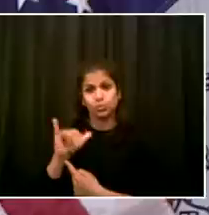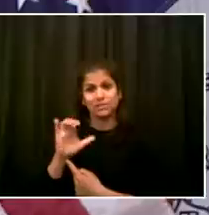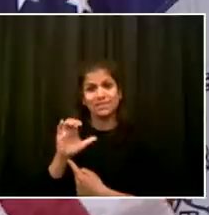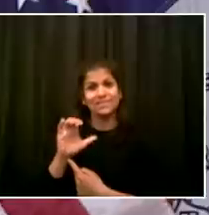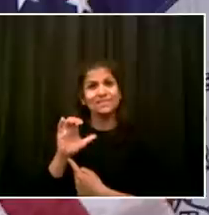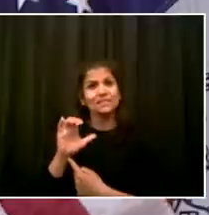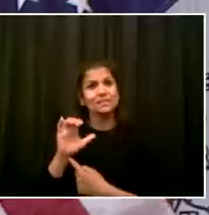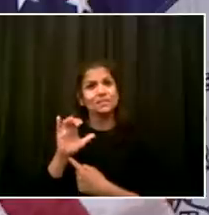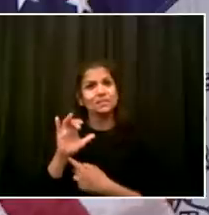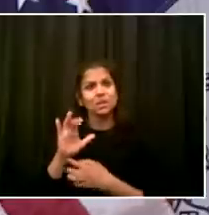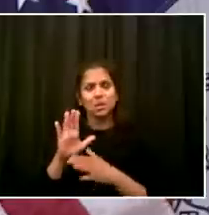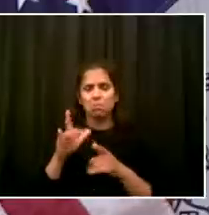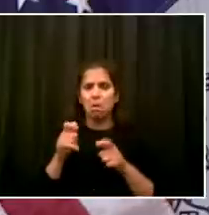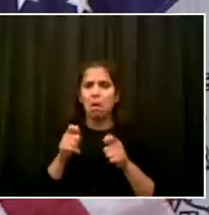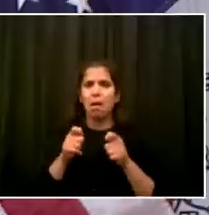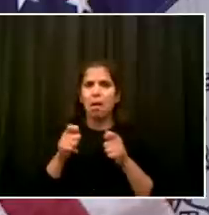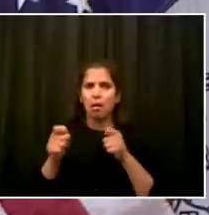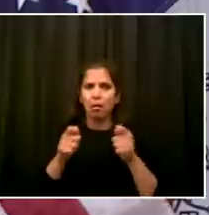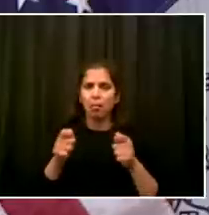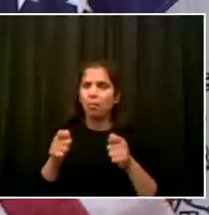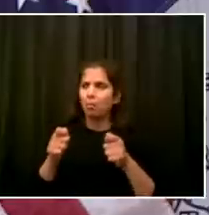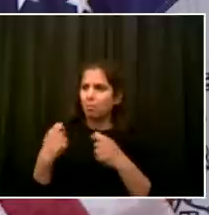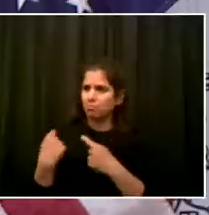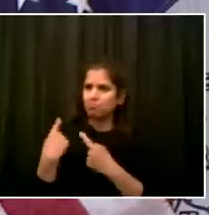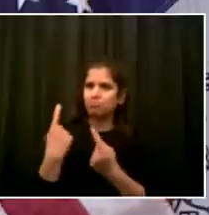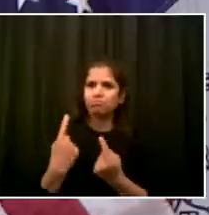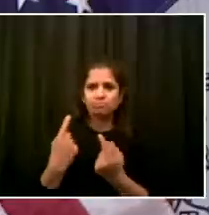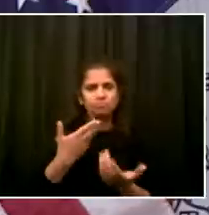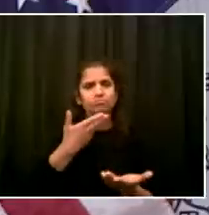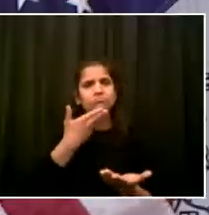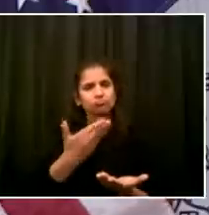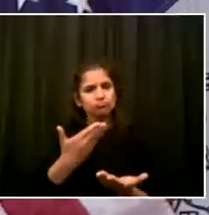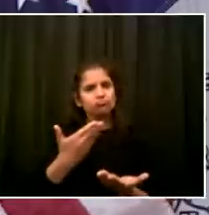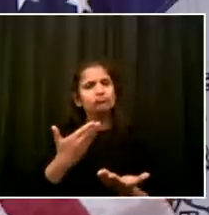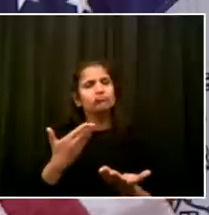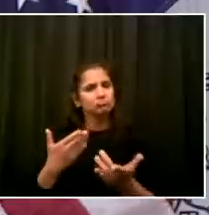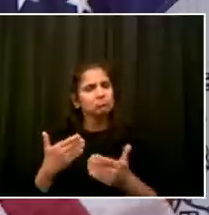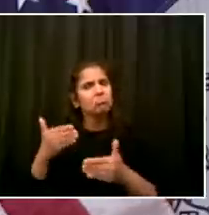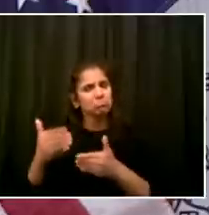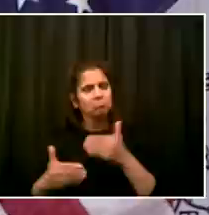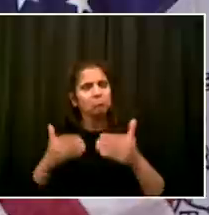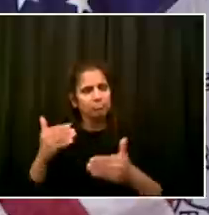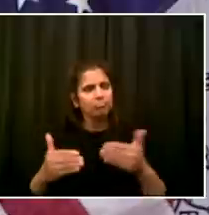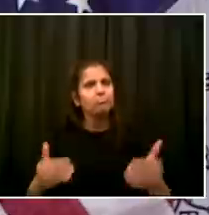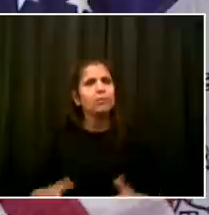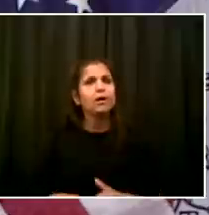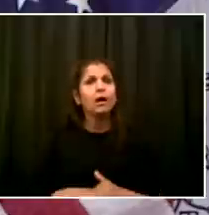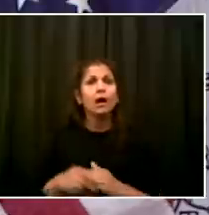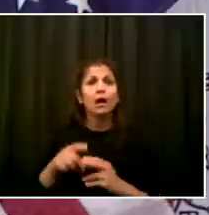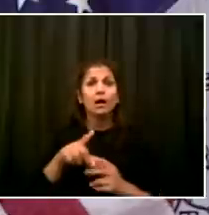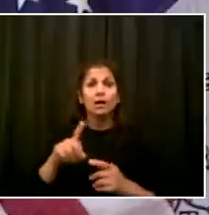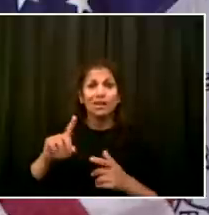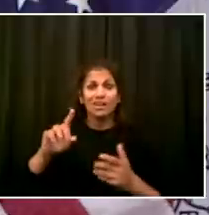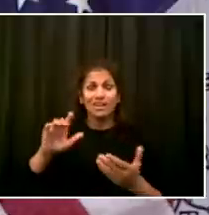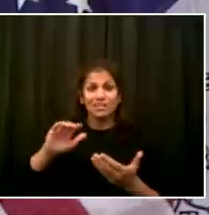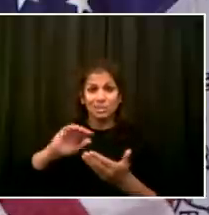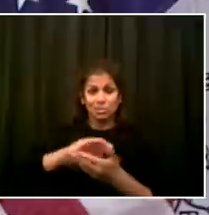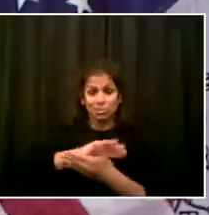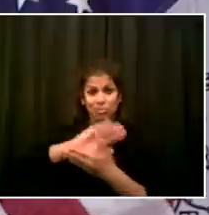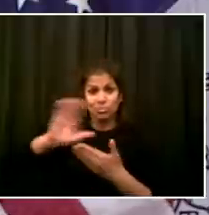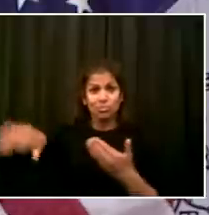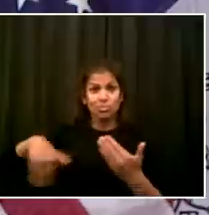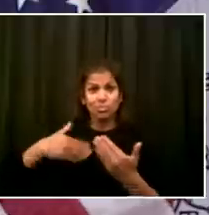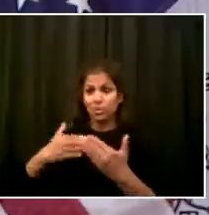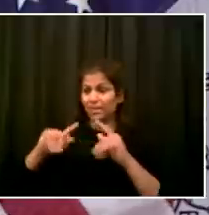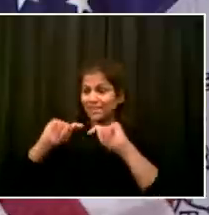proximity to the absolute high point where everything was all hands on deck. And then as soon as we were able to confirm that information, we started talking about